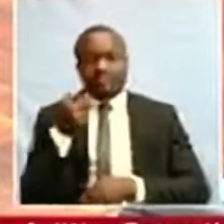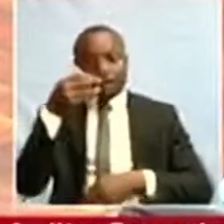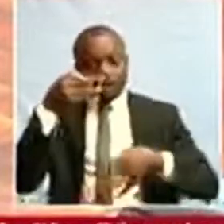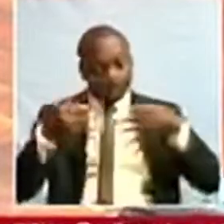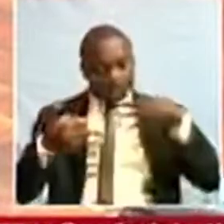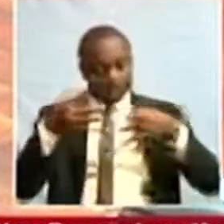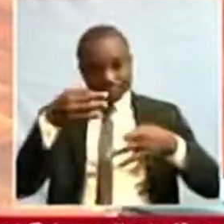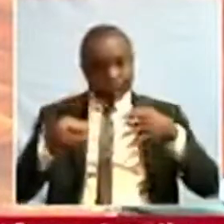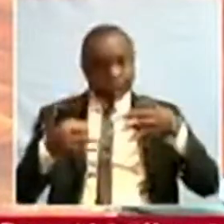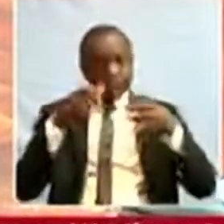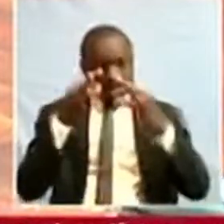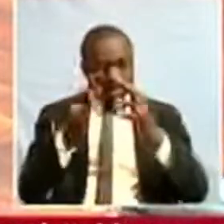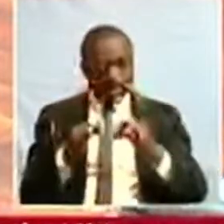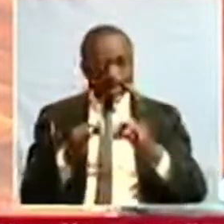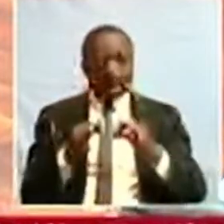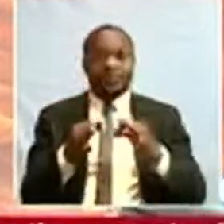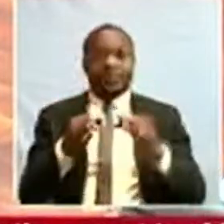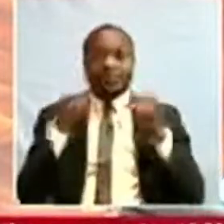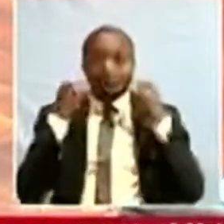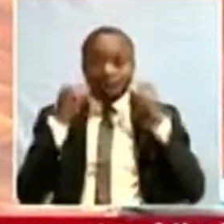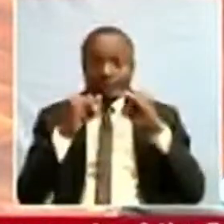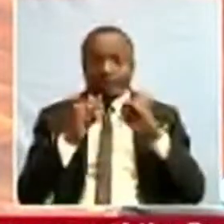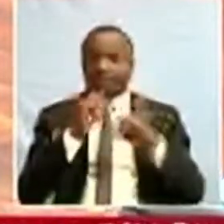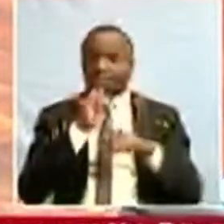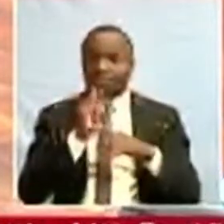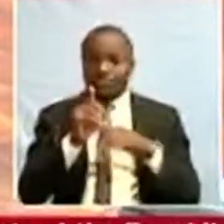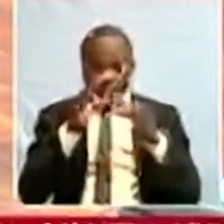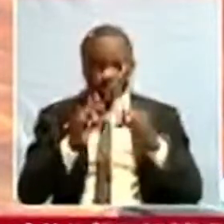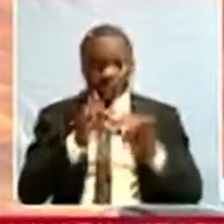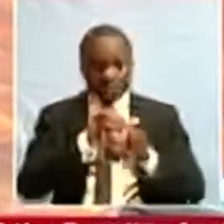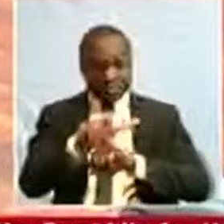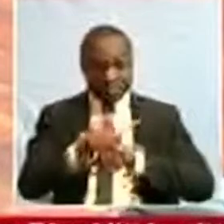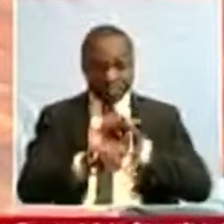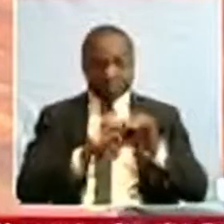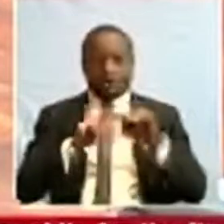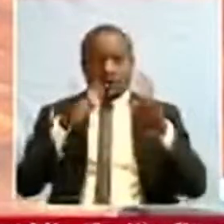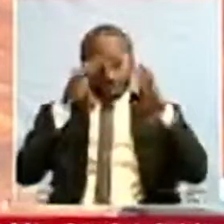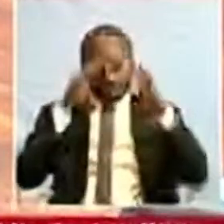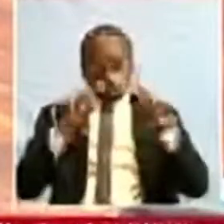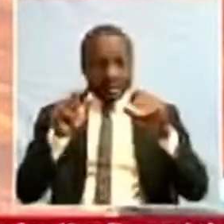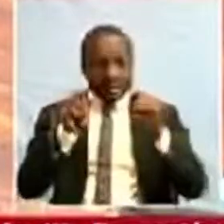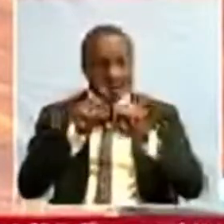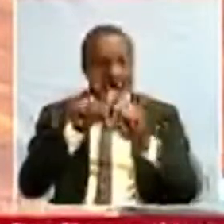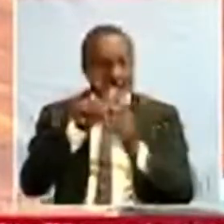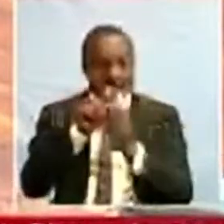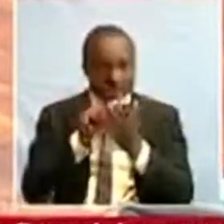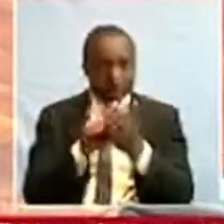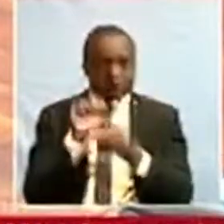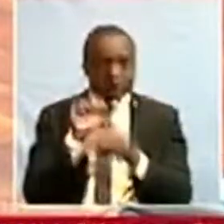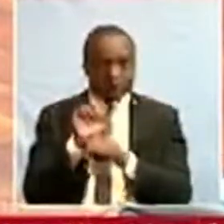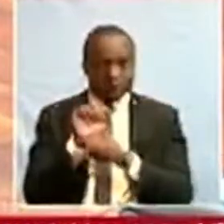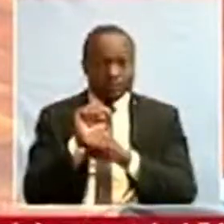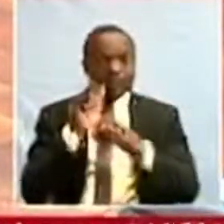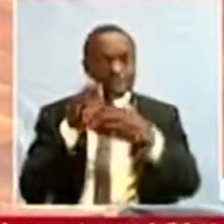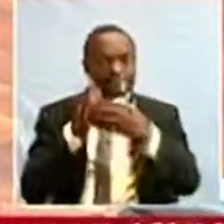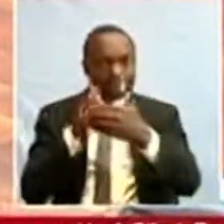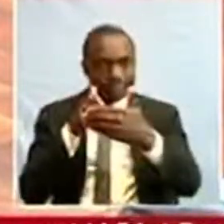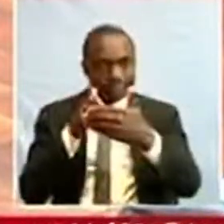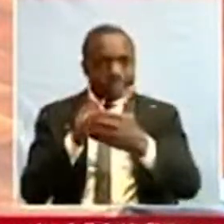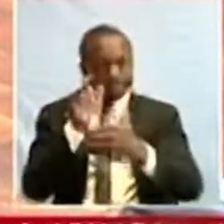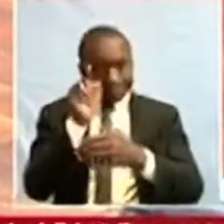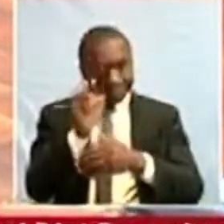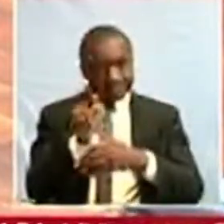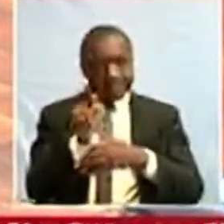of law for as long as it is factual. But if you decide to mislead this house, the same law will work against you. So, honorable